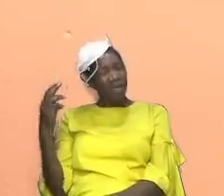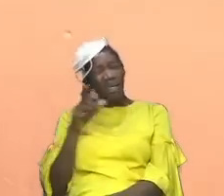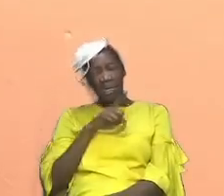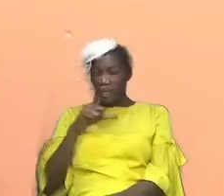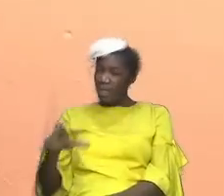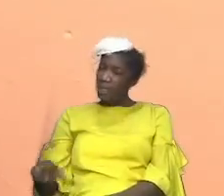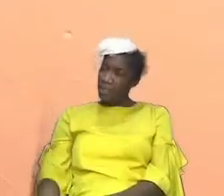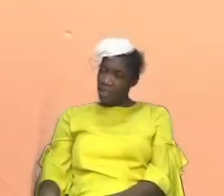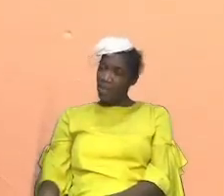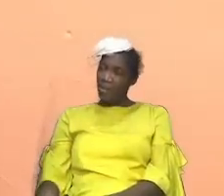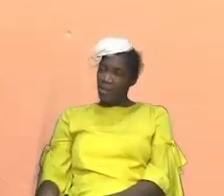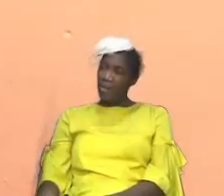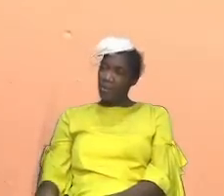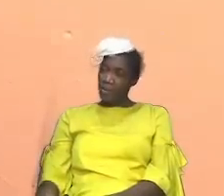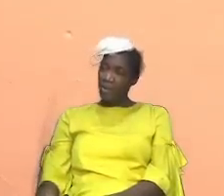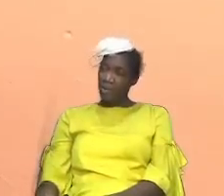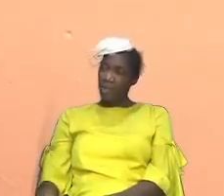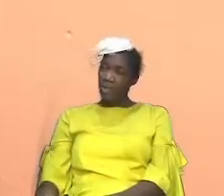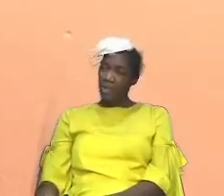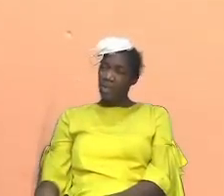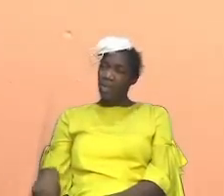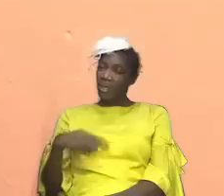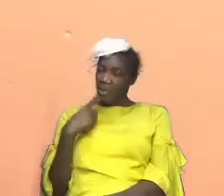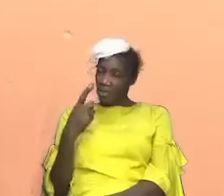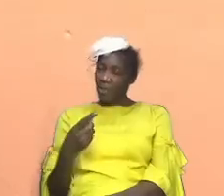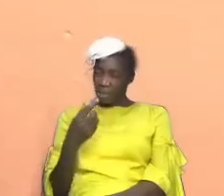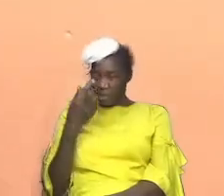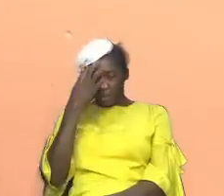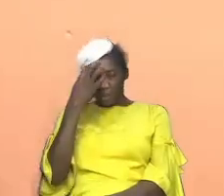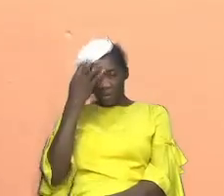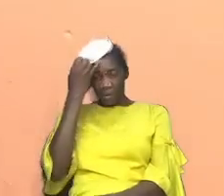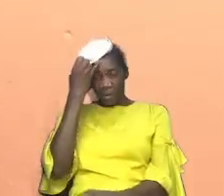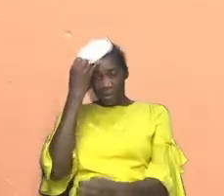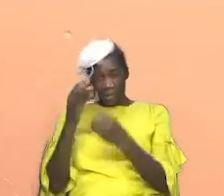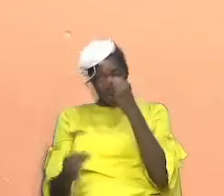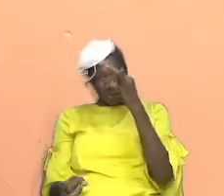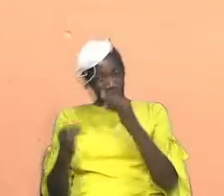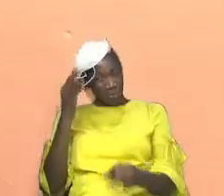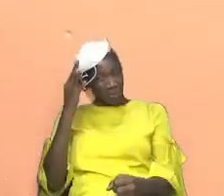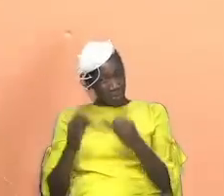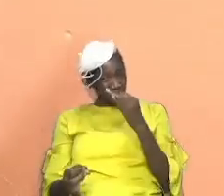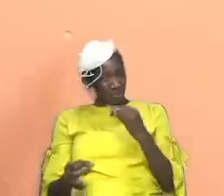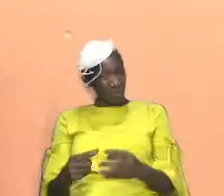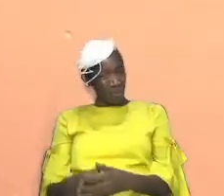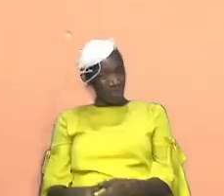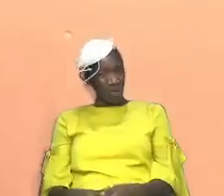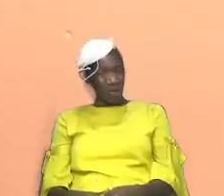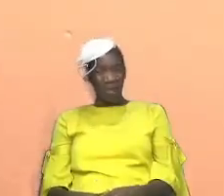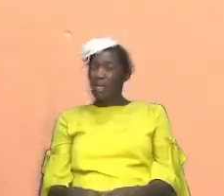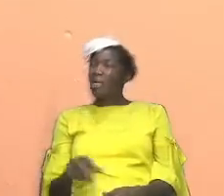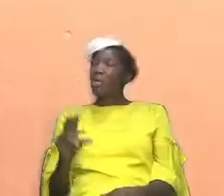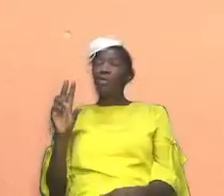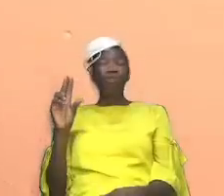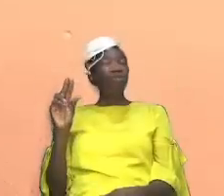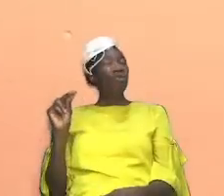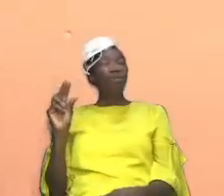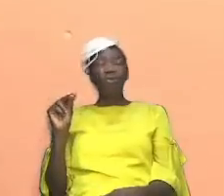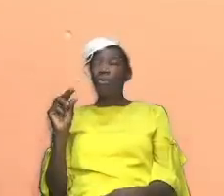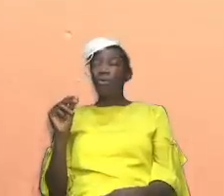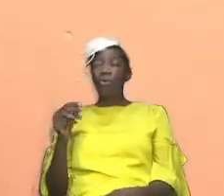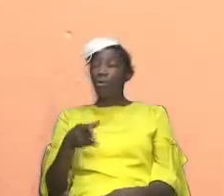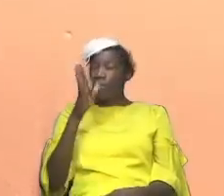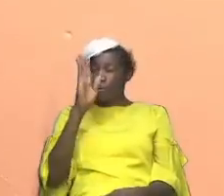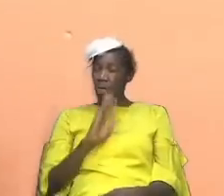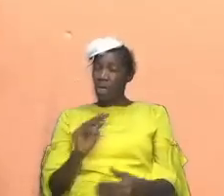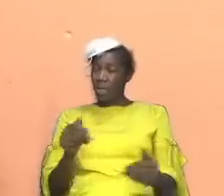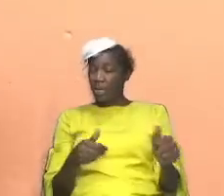something and judge us for something that we had nothing, no control over. No. He's not like that. He's God Almighty.